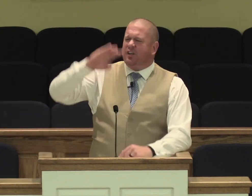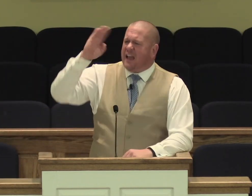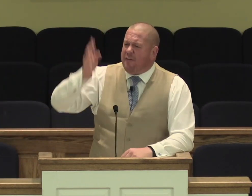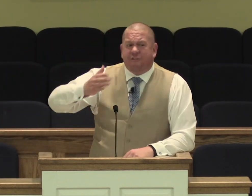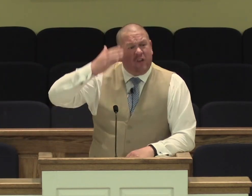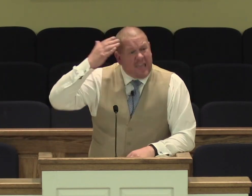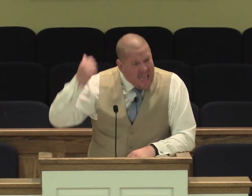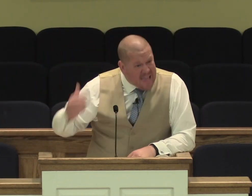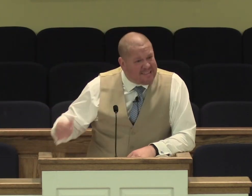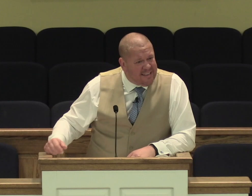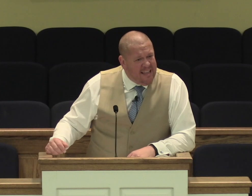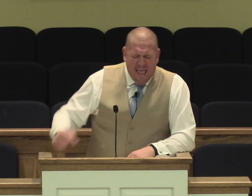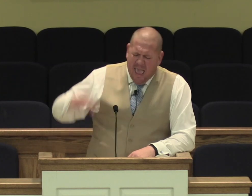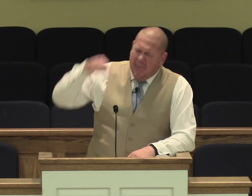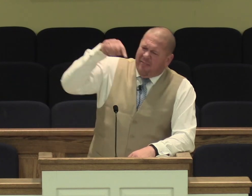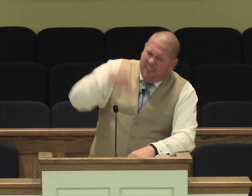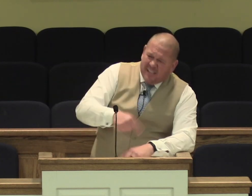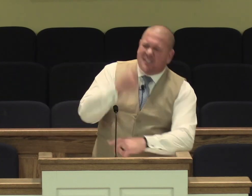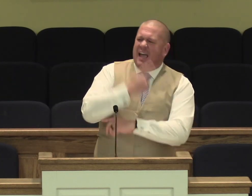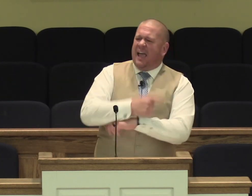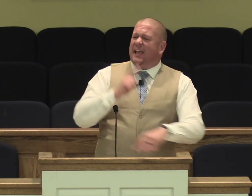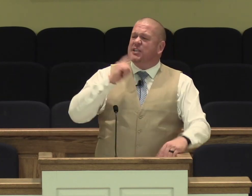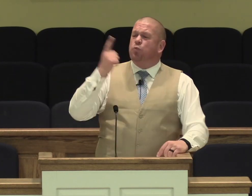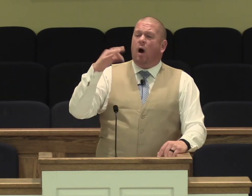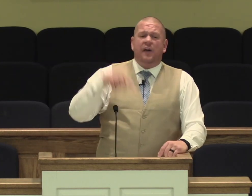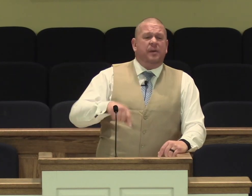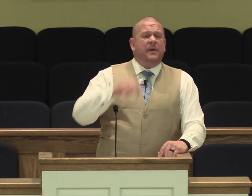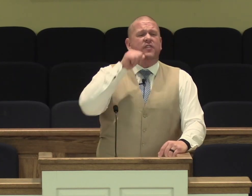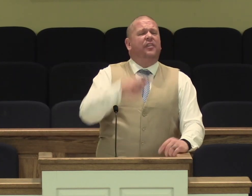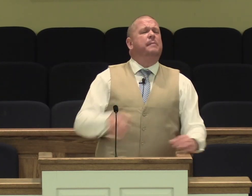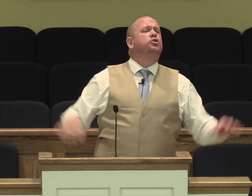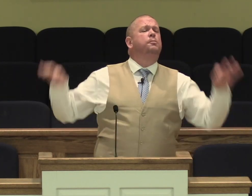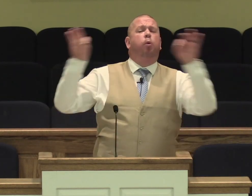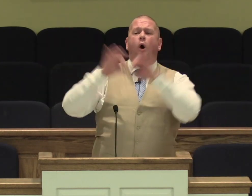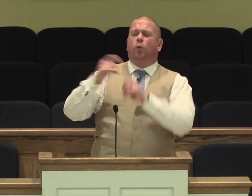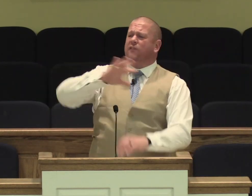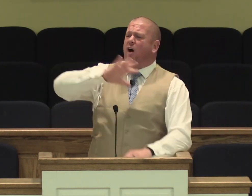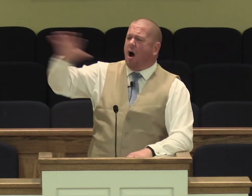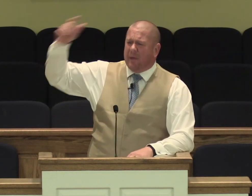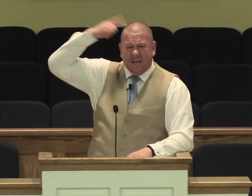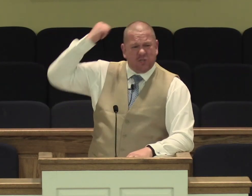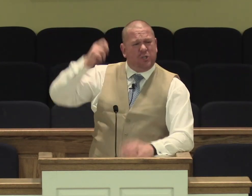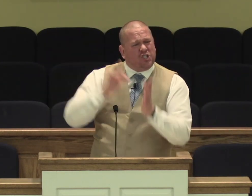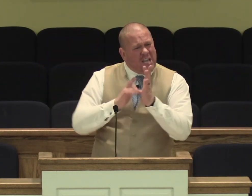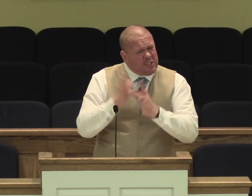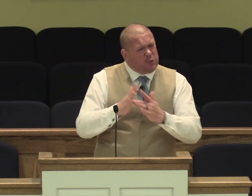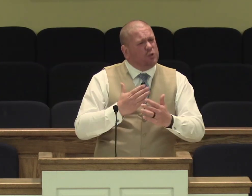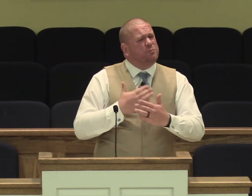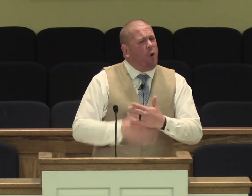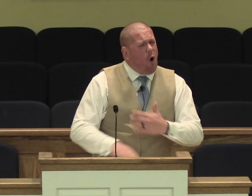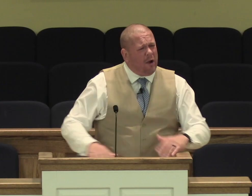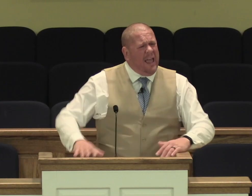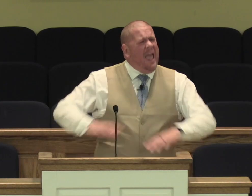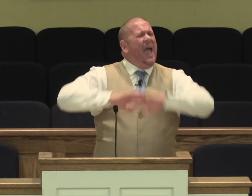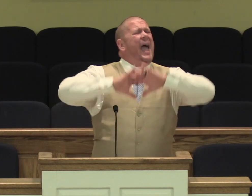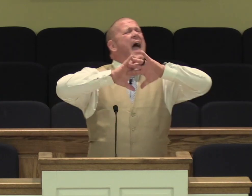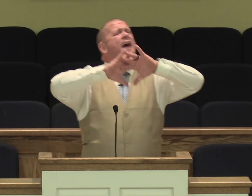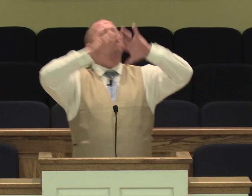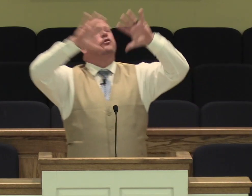that we should never forget. And this day is one of them, if not the most important one of all, because when Jesus was